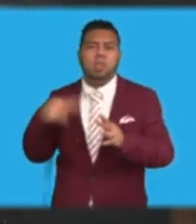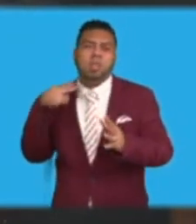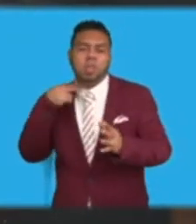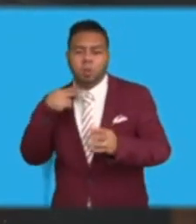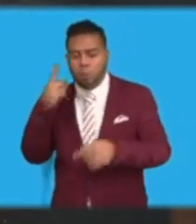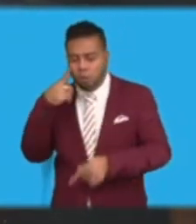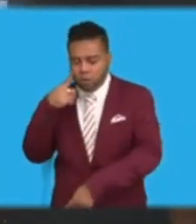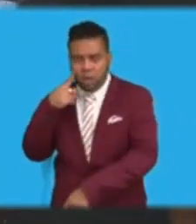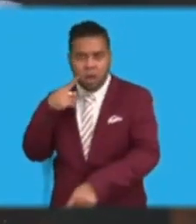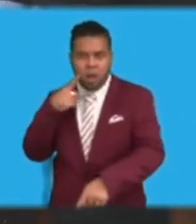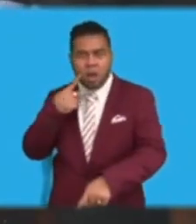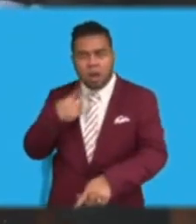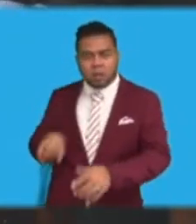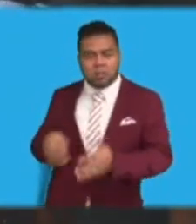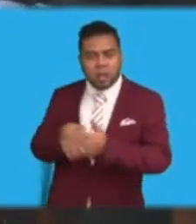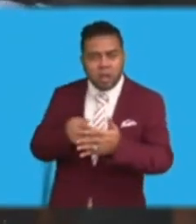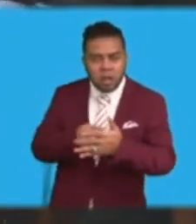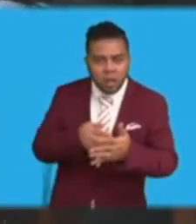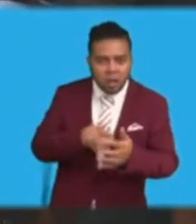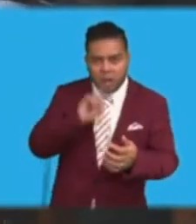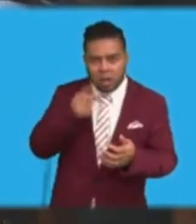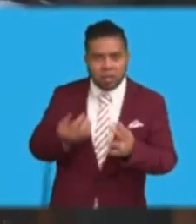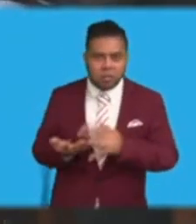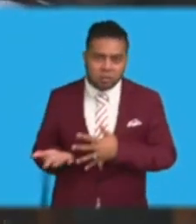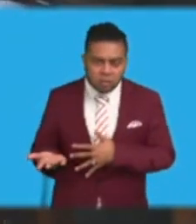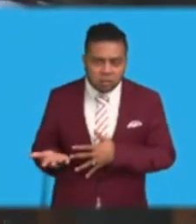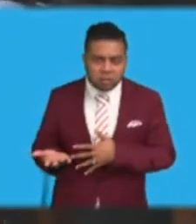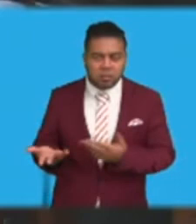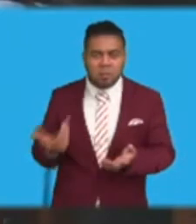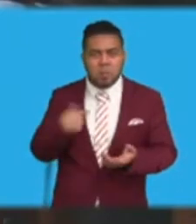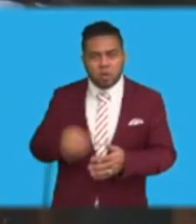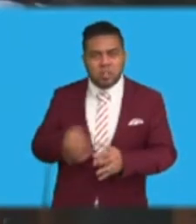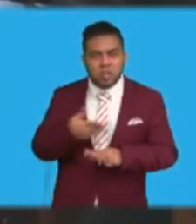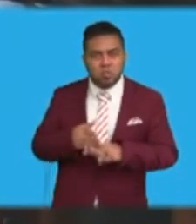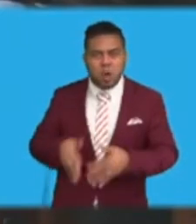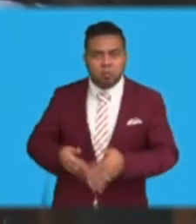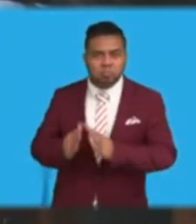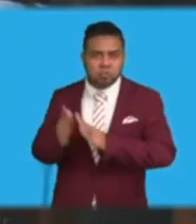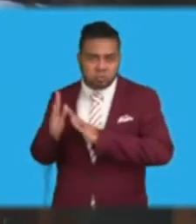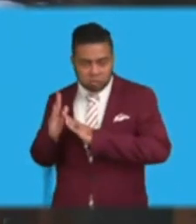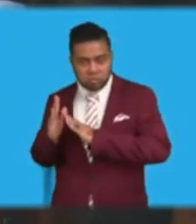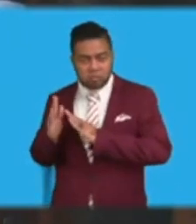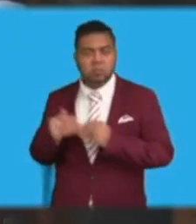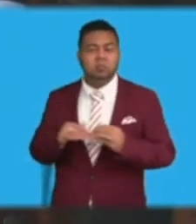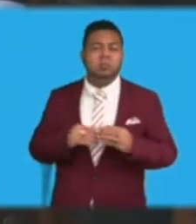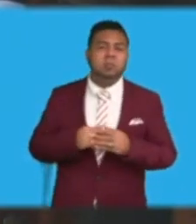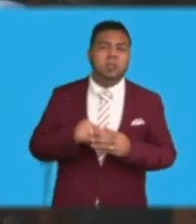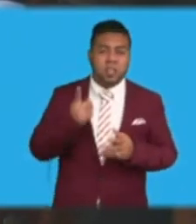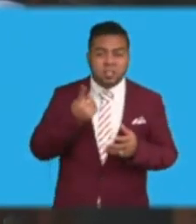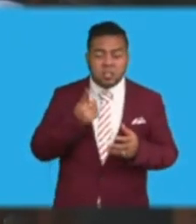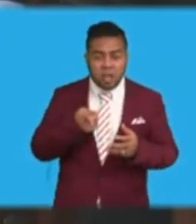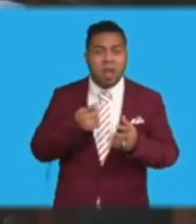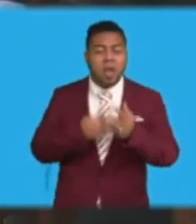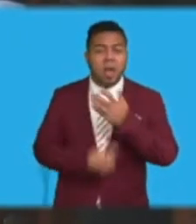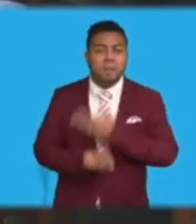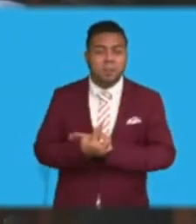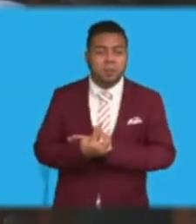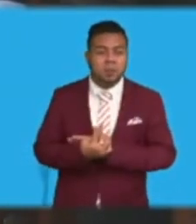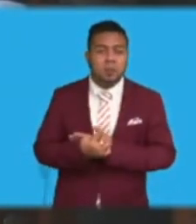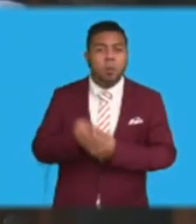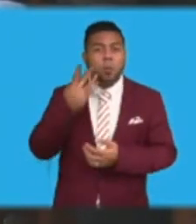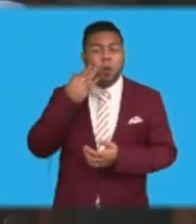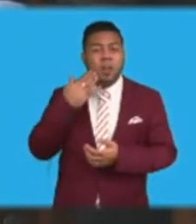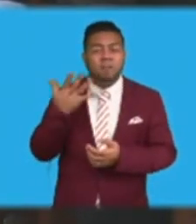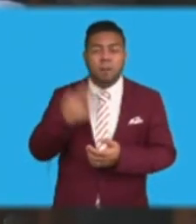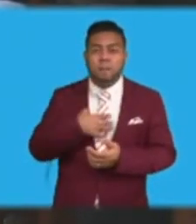Madam Speaker, heavy rainfall at river sources where rivers or streams overflow the banks. This happens when there is more